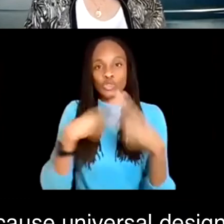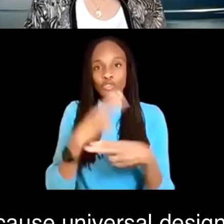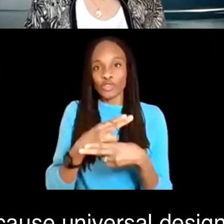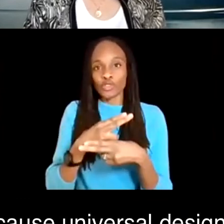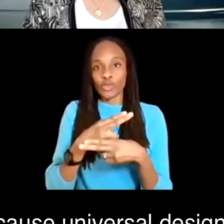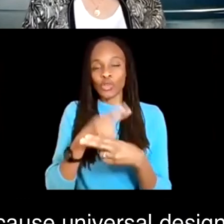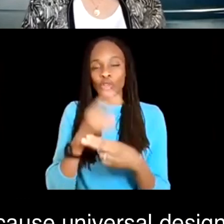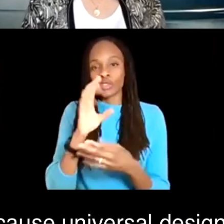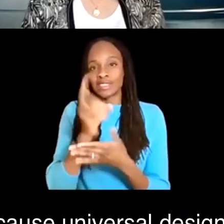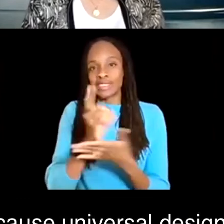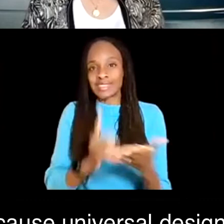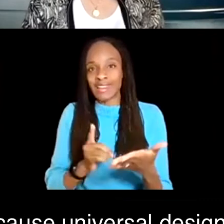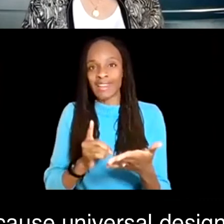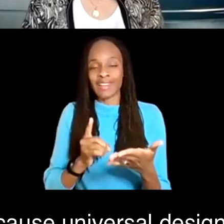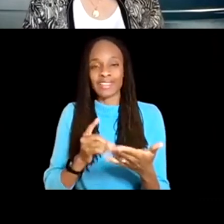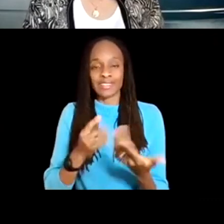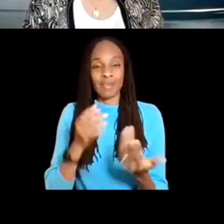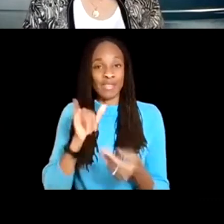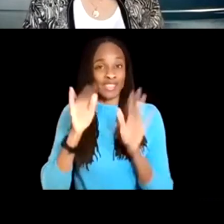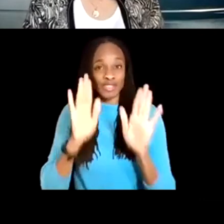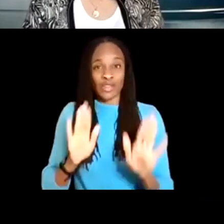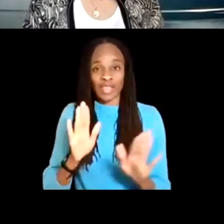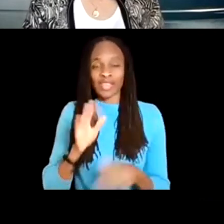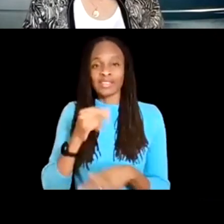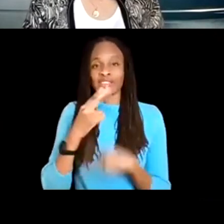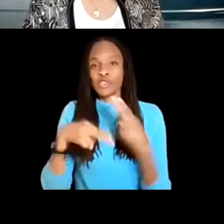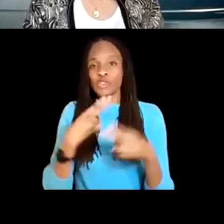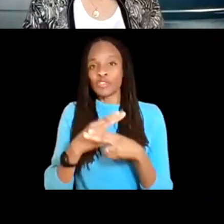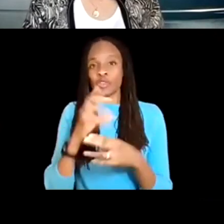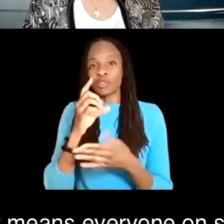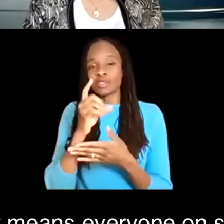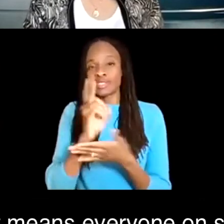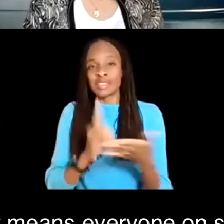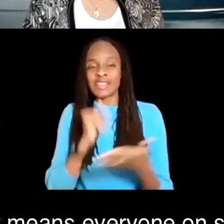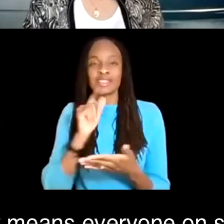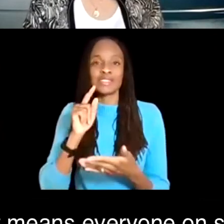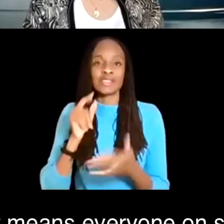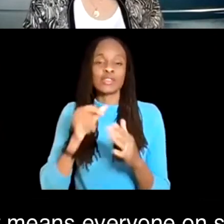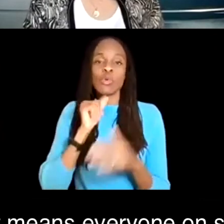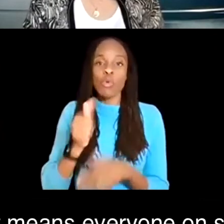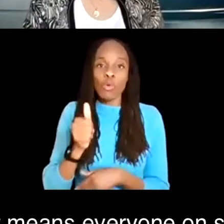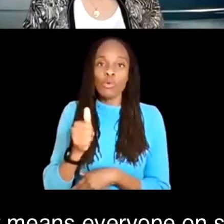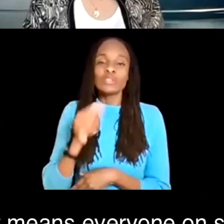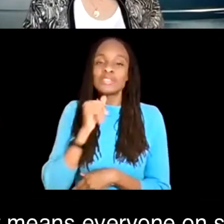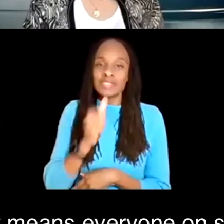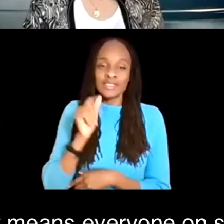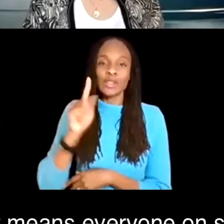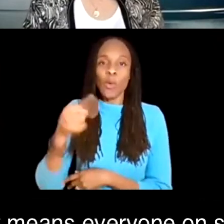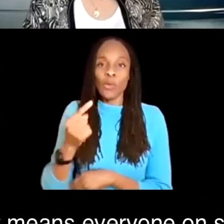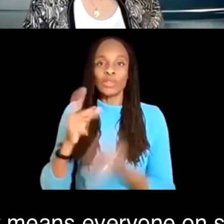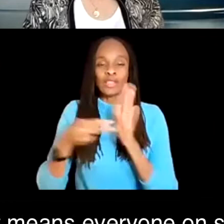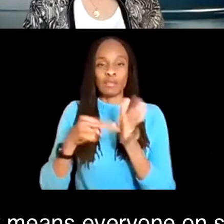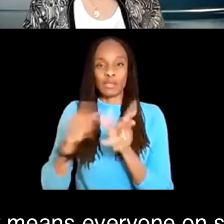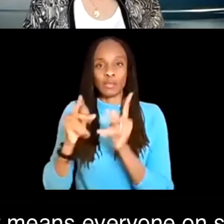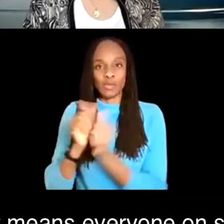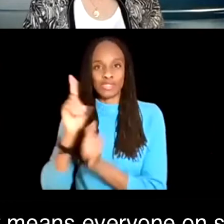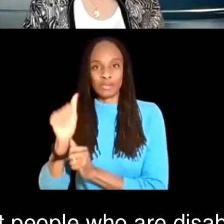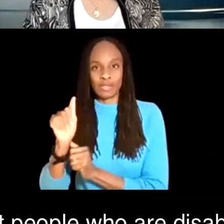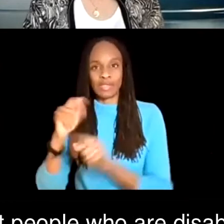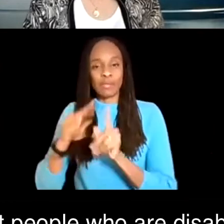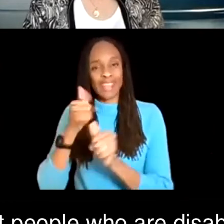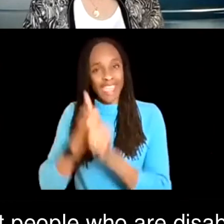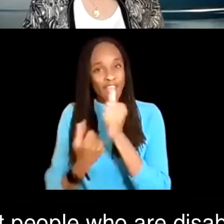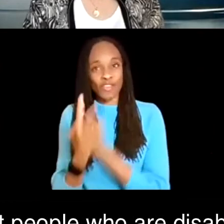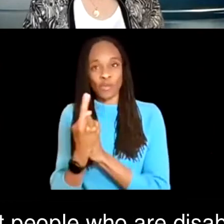universal design doesn't just mean people with disabilities get to be on set, but it means everyone on set who needs something, right?